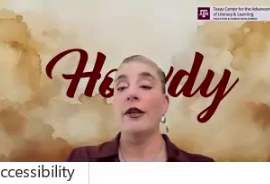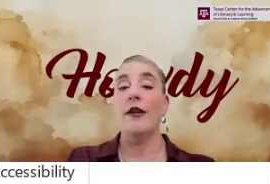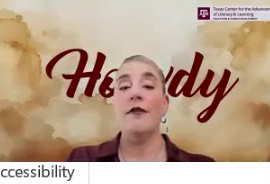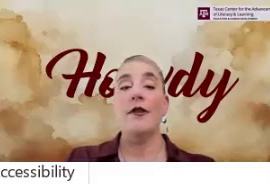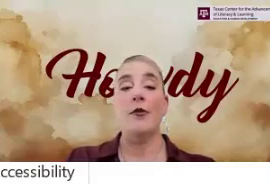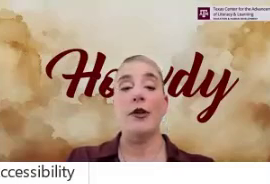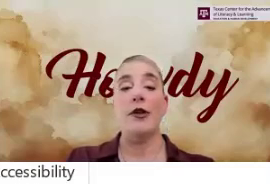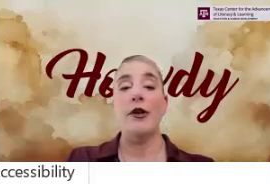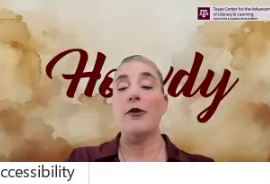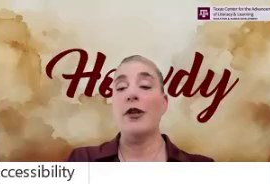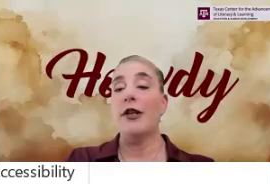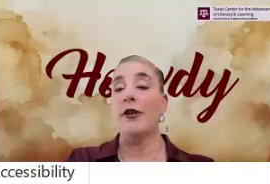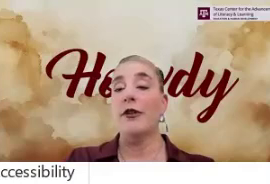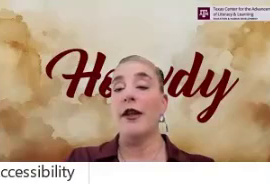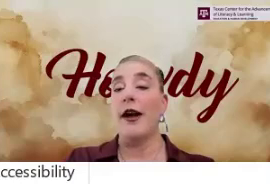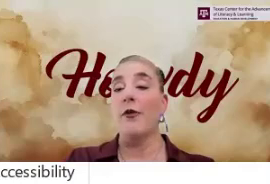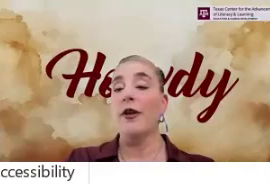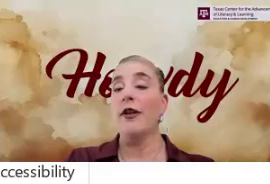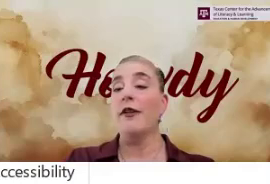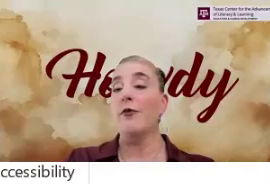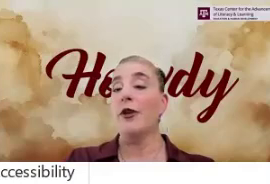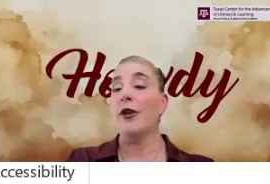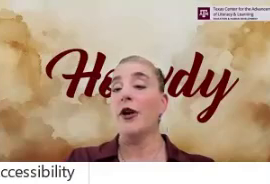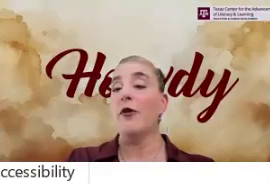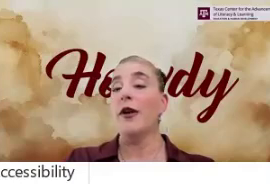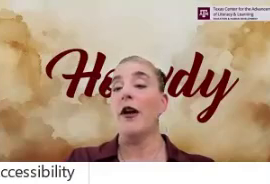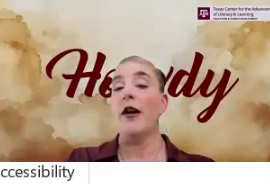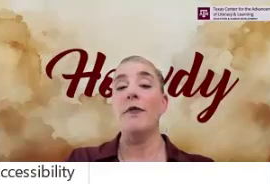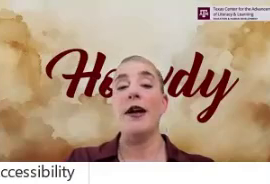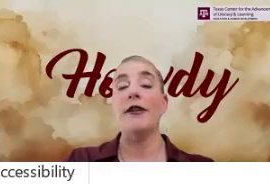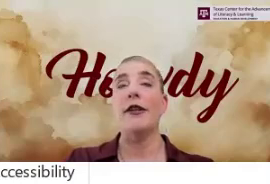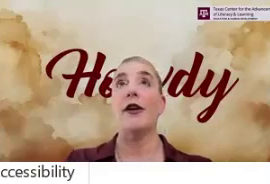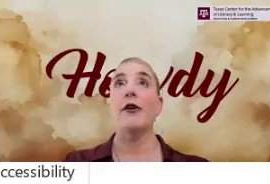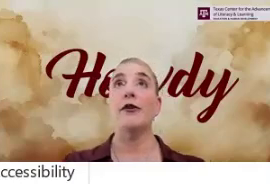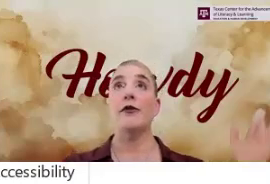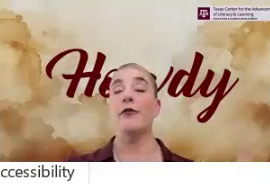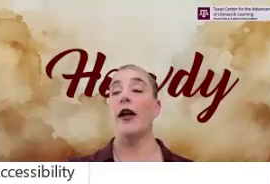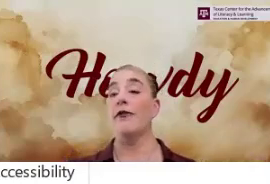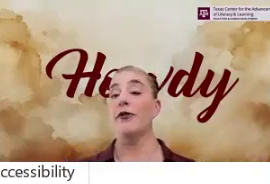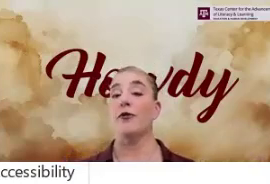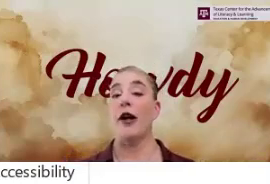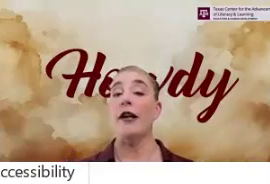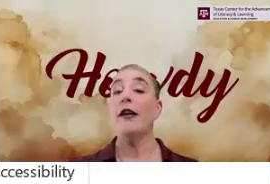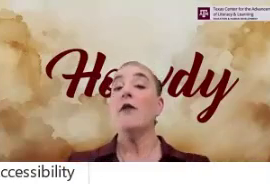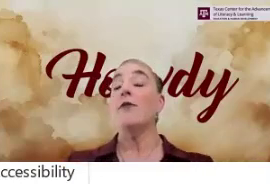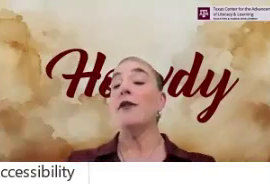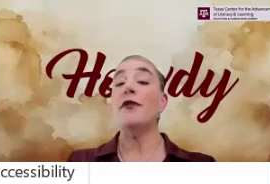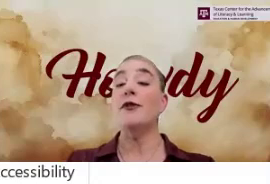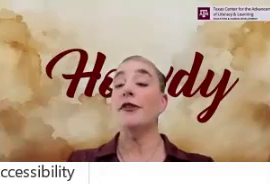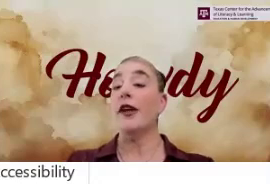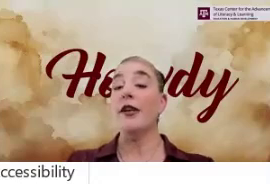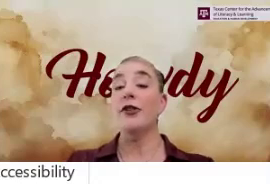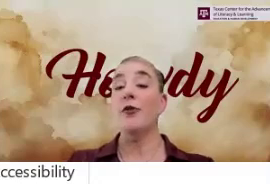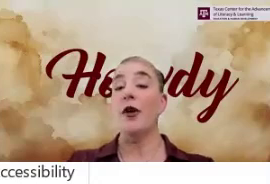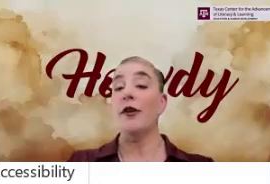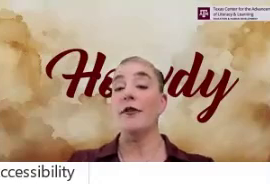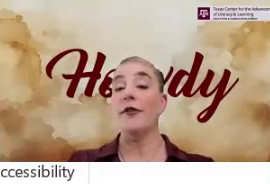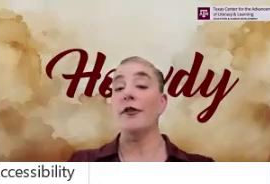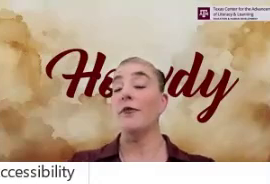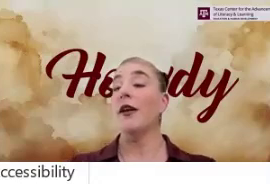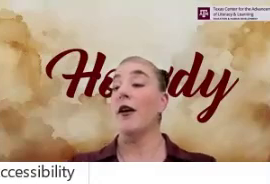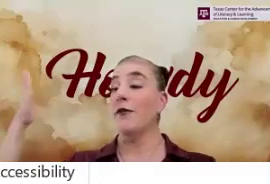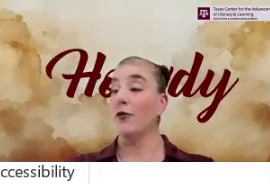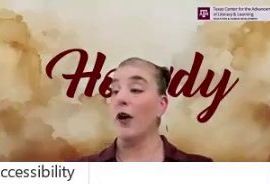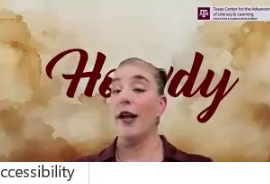good. Then we're going to go here to that one, and then we're going to go, it automatically goes from left to right. But if you decide you